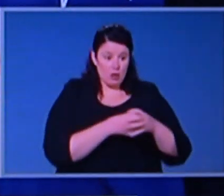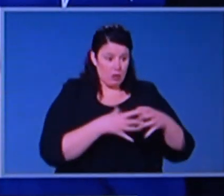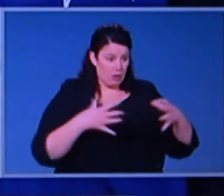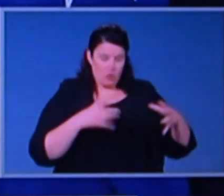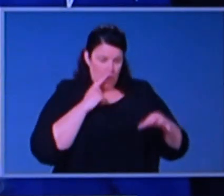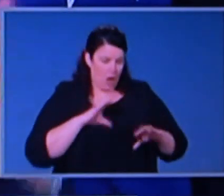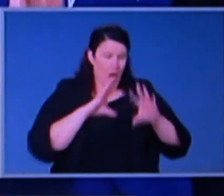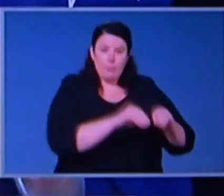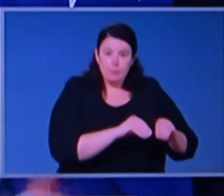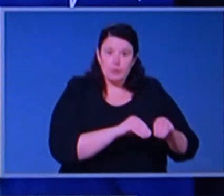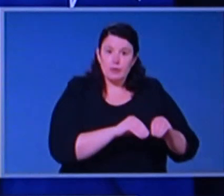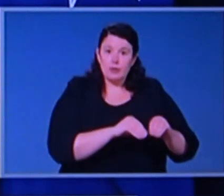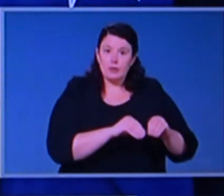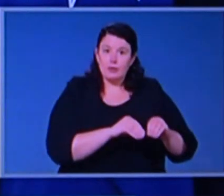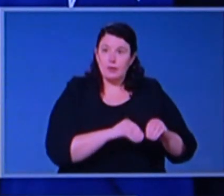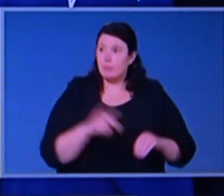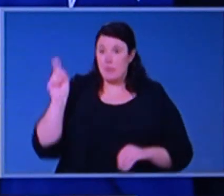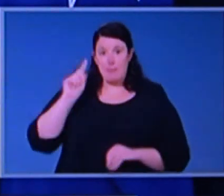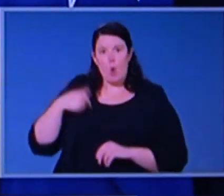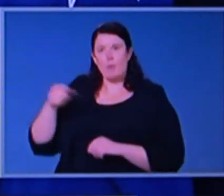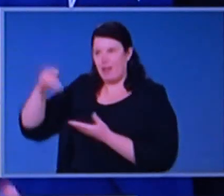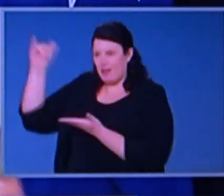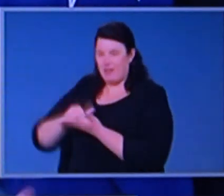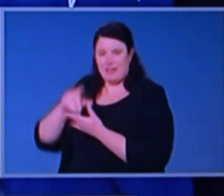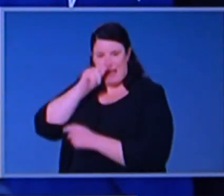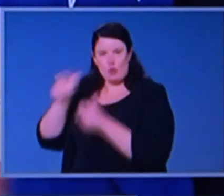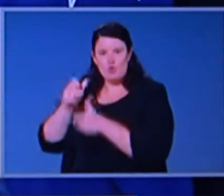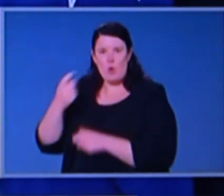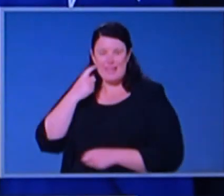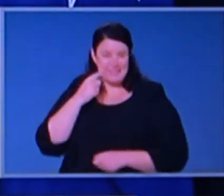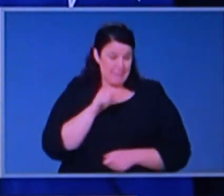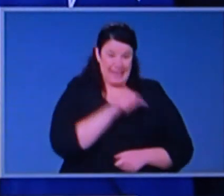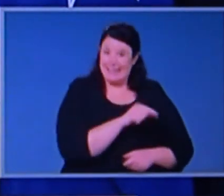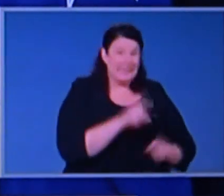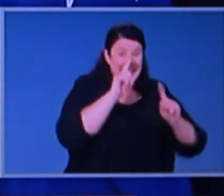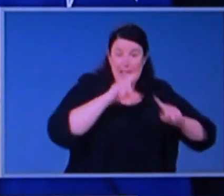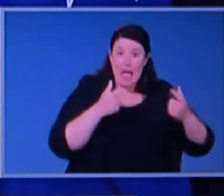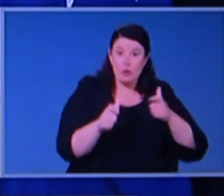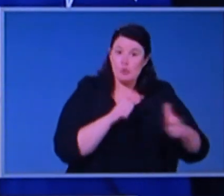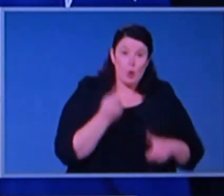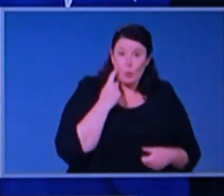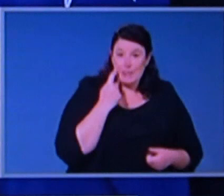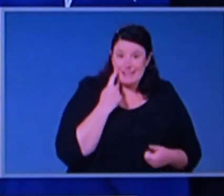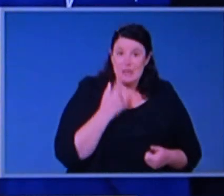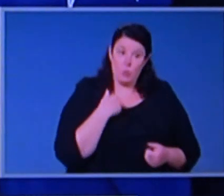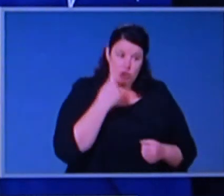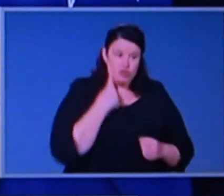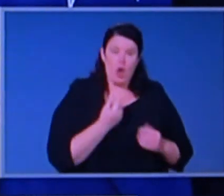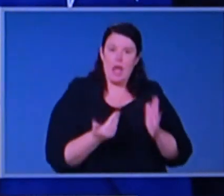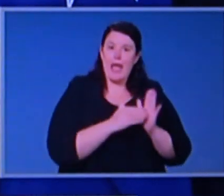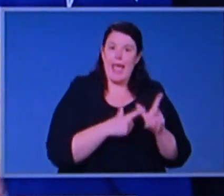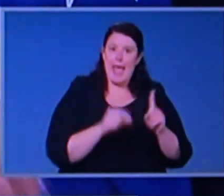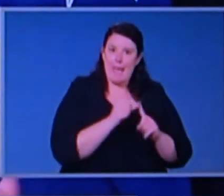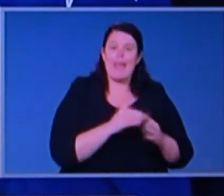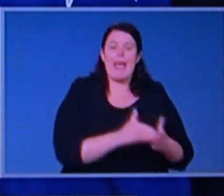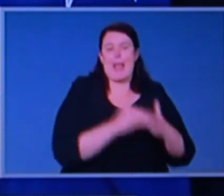just getting someone off a plane and putting them in a hotel. We want to be able to replicate those defences when we're in this next